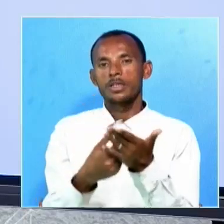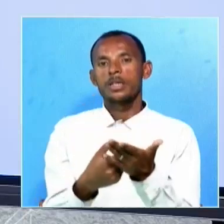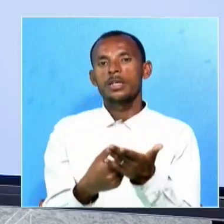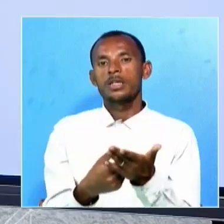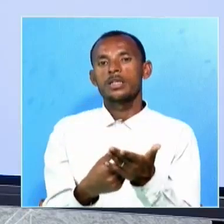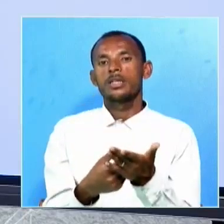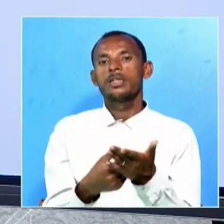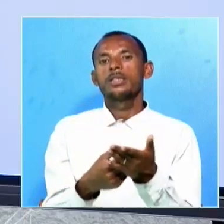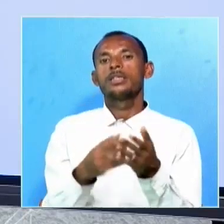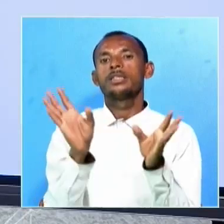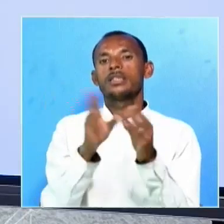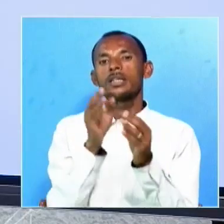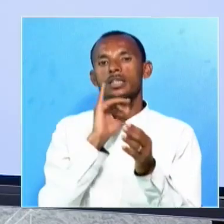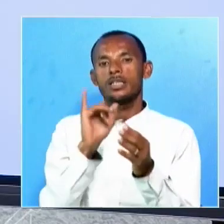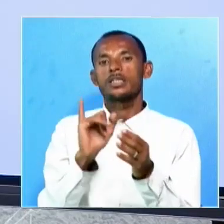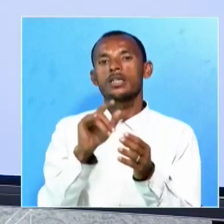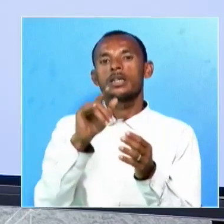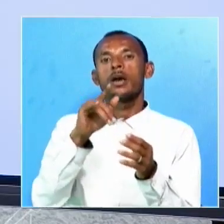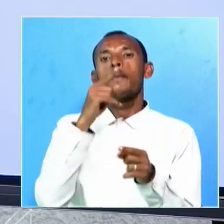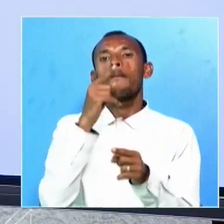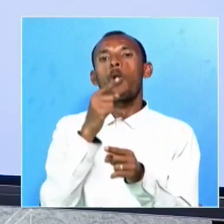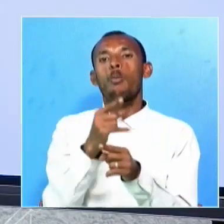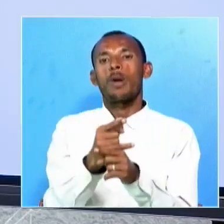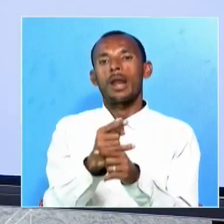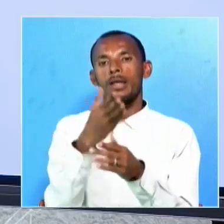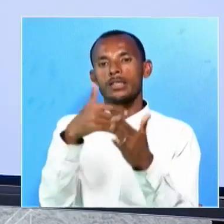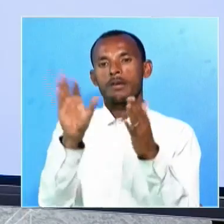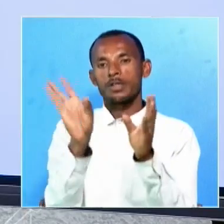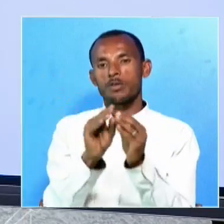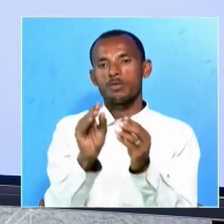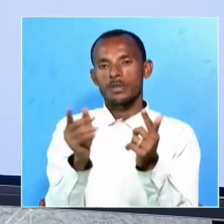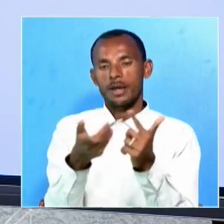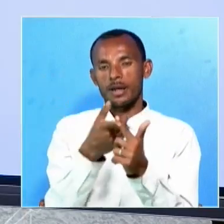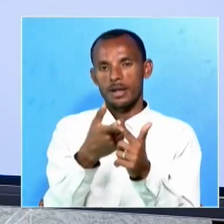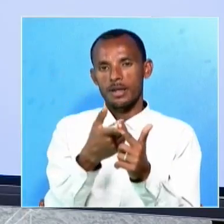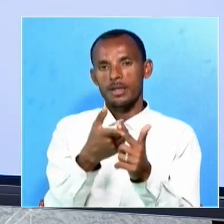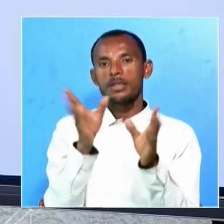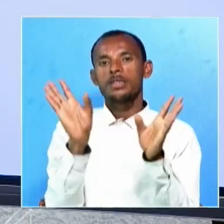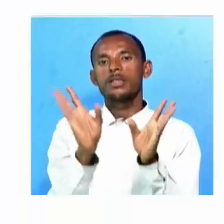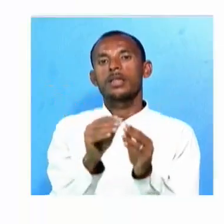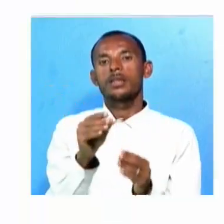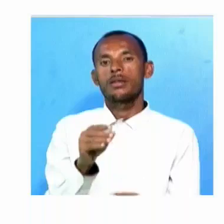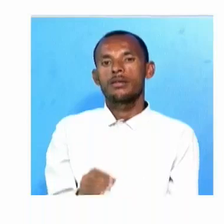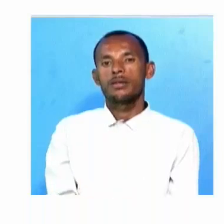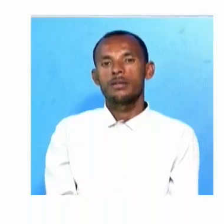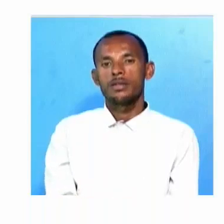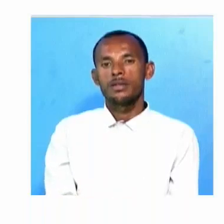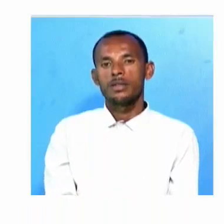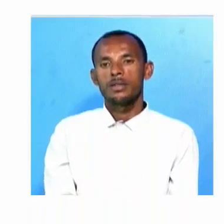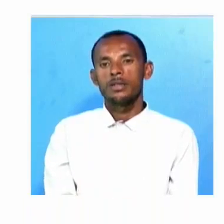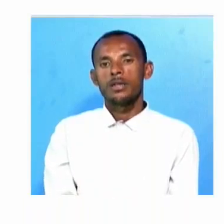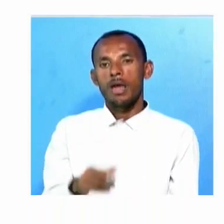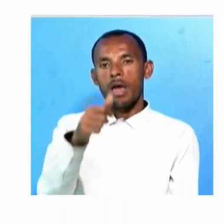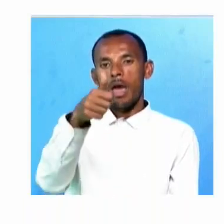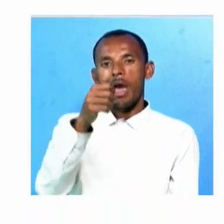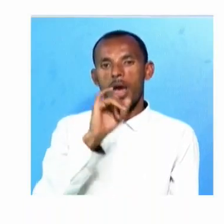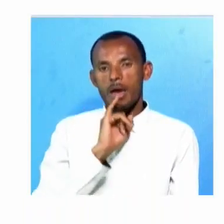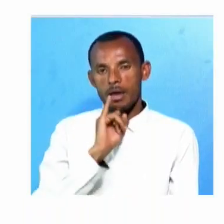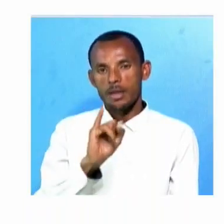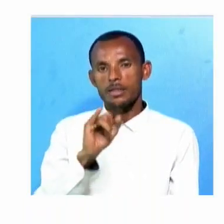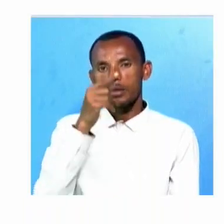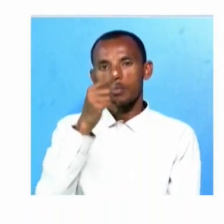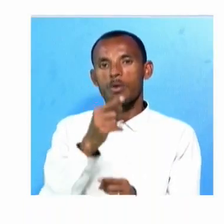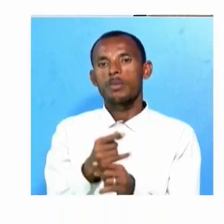a proper subset of the second set. The statement is correct. This one, it is true. A is the